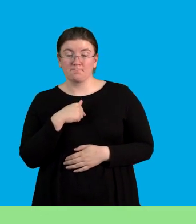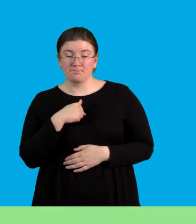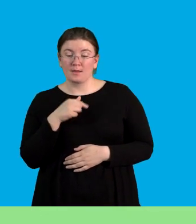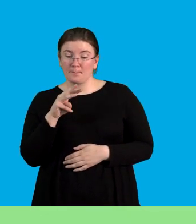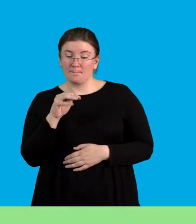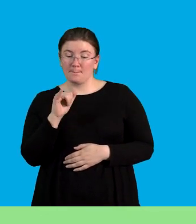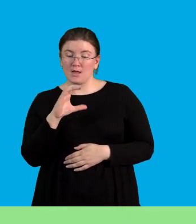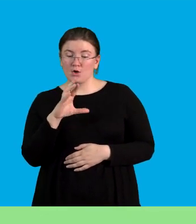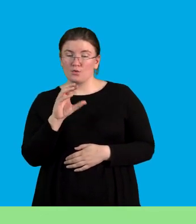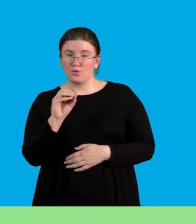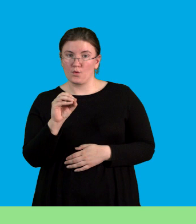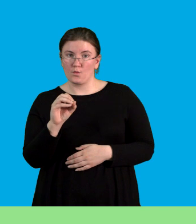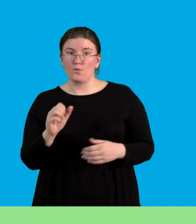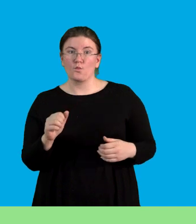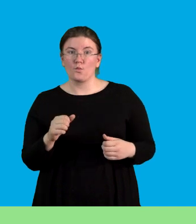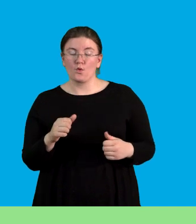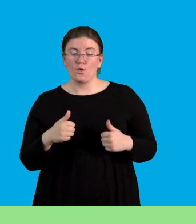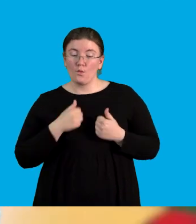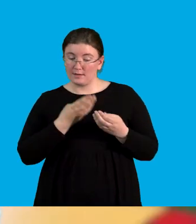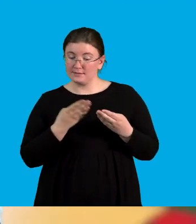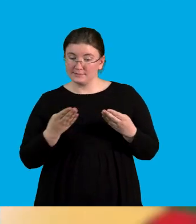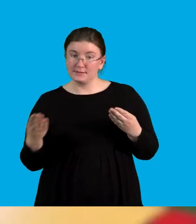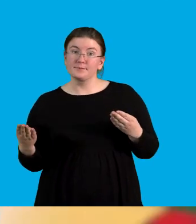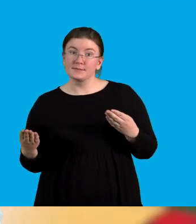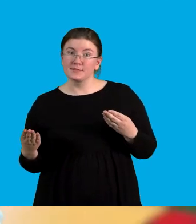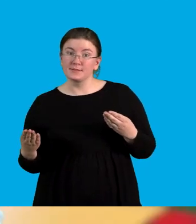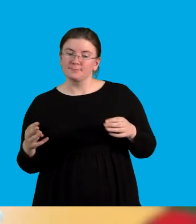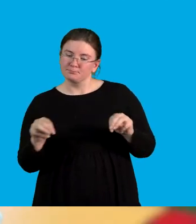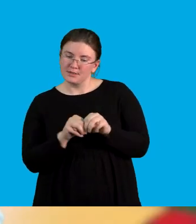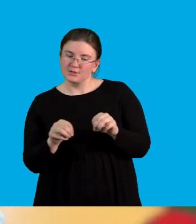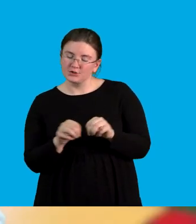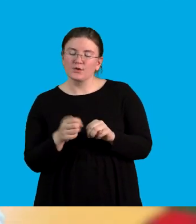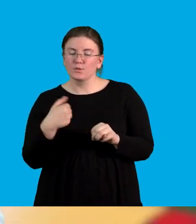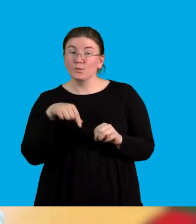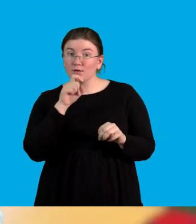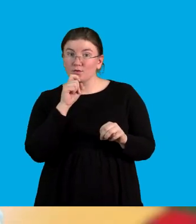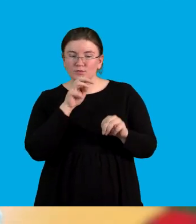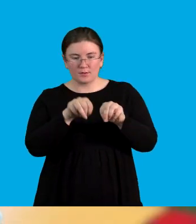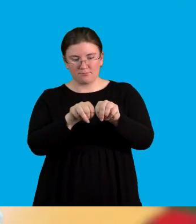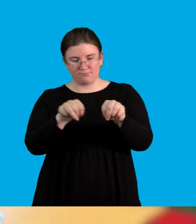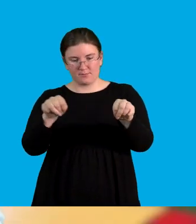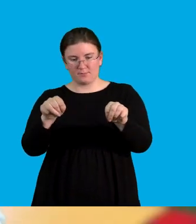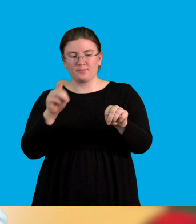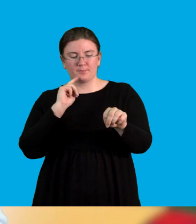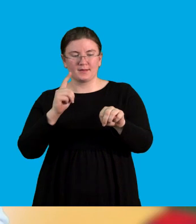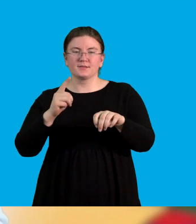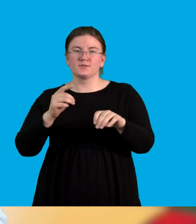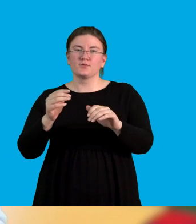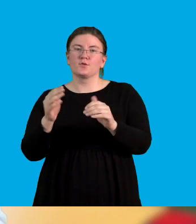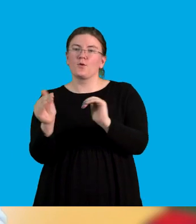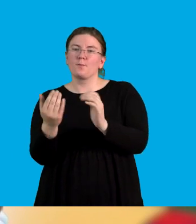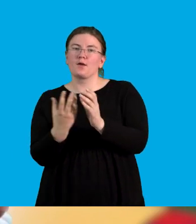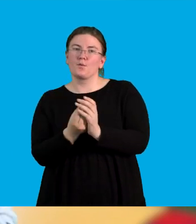microorganisms, we use our ruler and we measure the length of the microorganism and of the scale bar